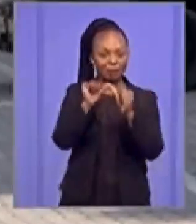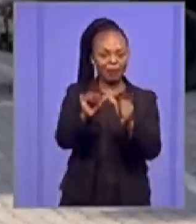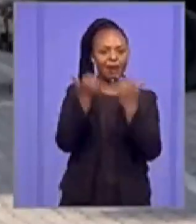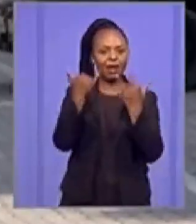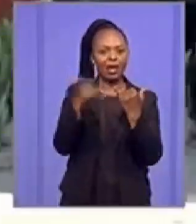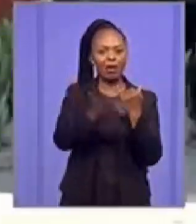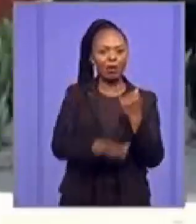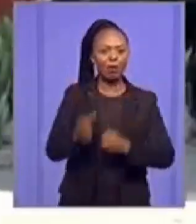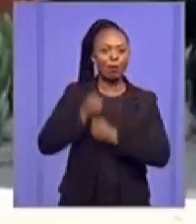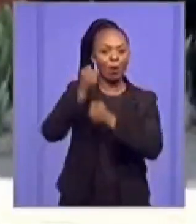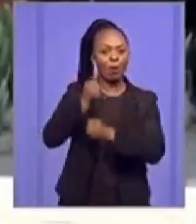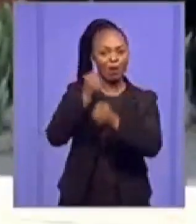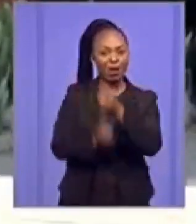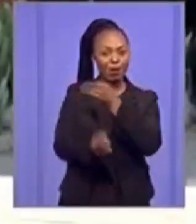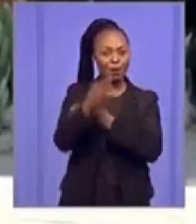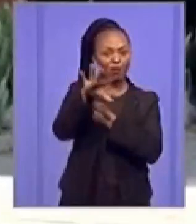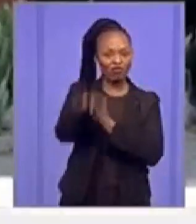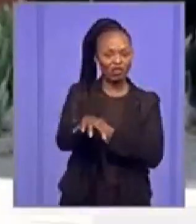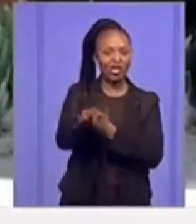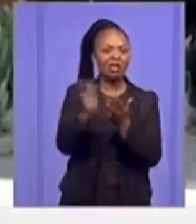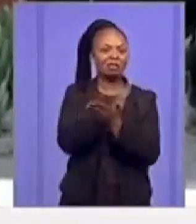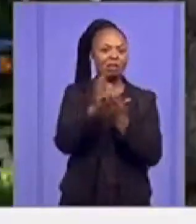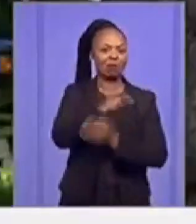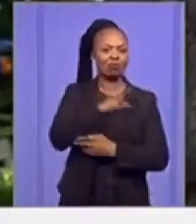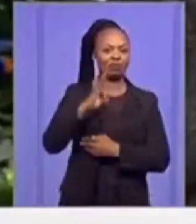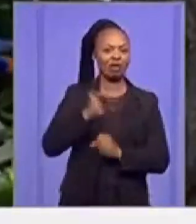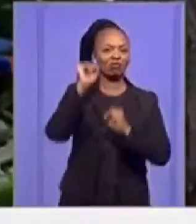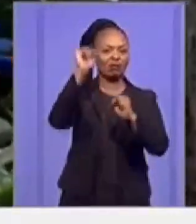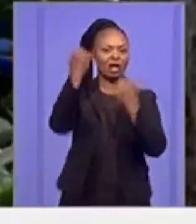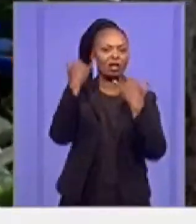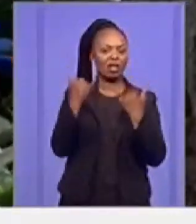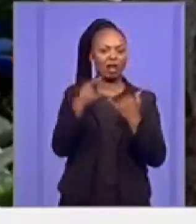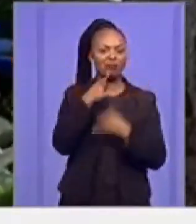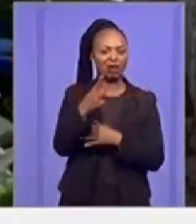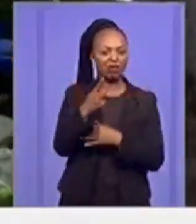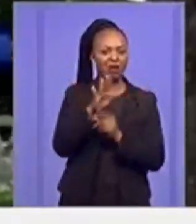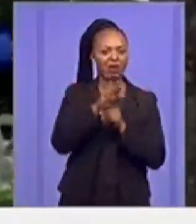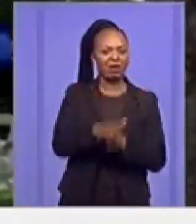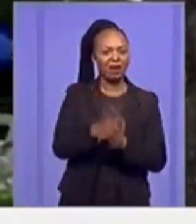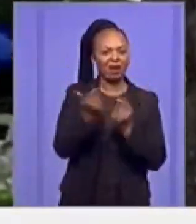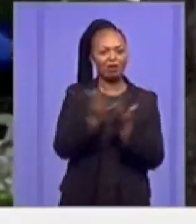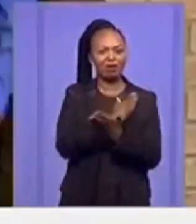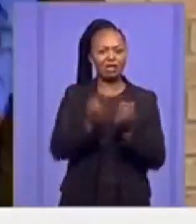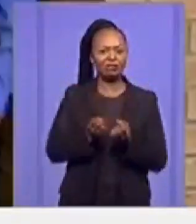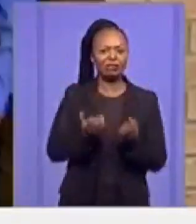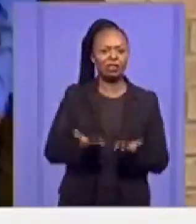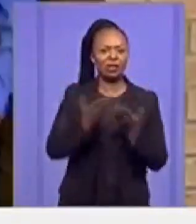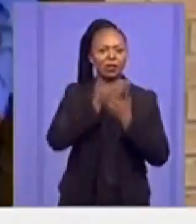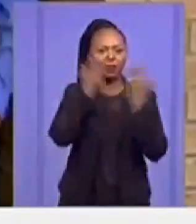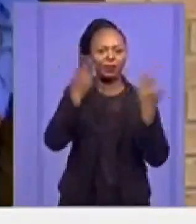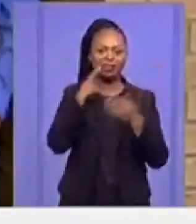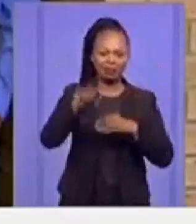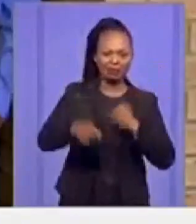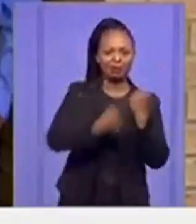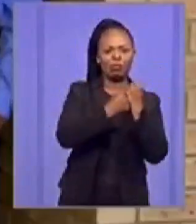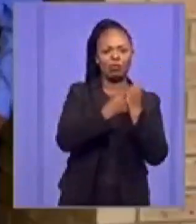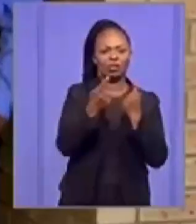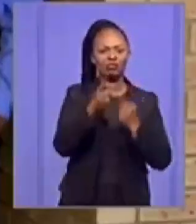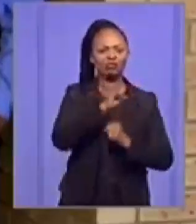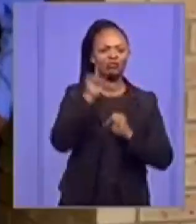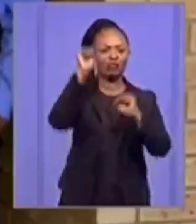ile ka Mbombela Mpumalanga basebetsi ba setraekeng ba ile ba qobella bakudi le basebetsi ba bang ho tshehetsa setraeke sa bona.